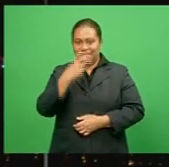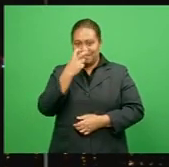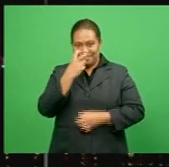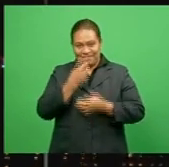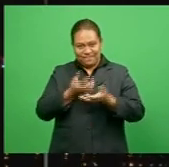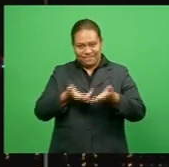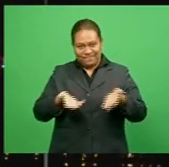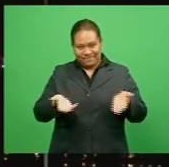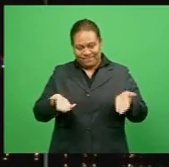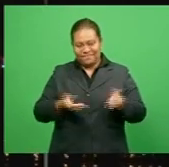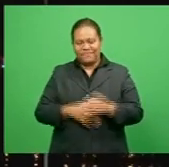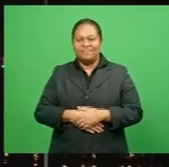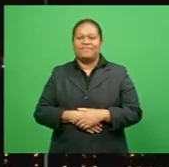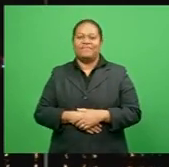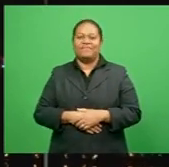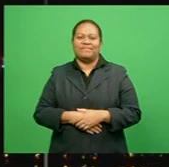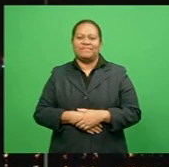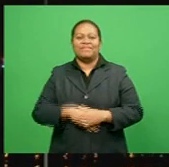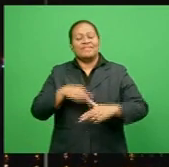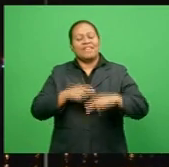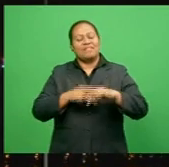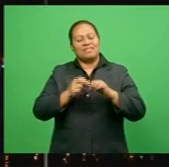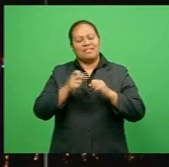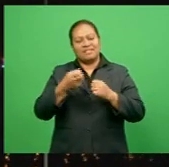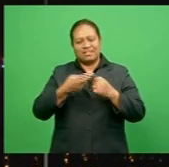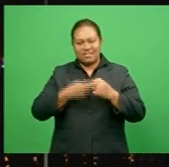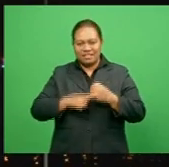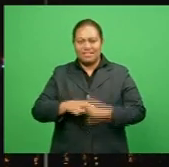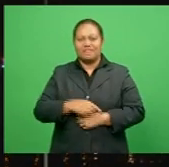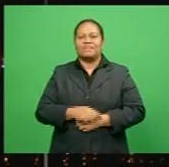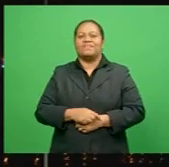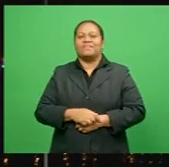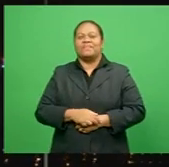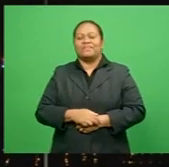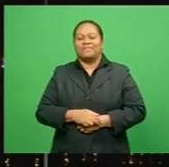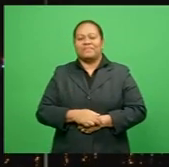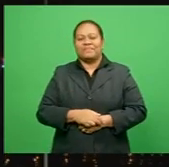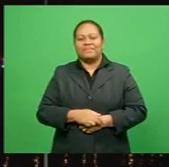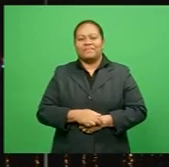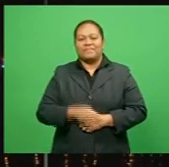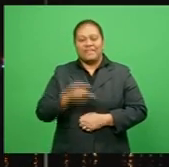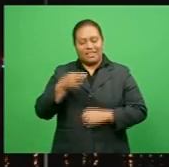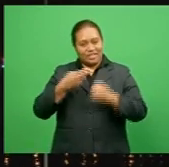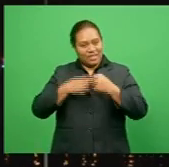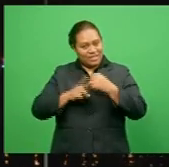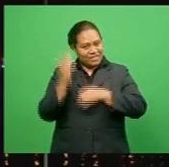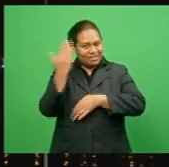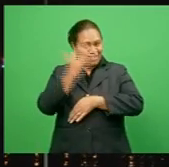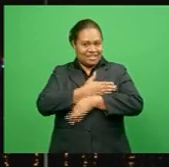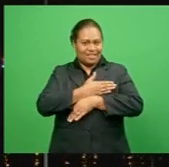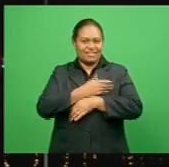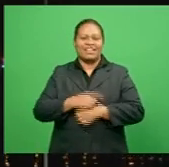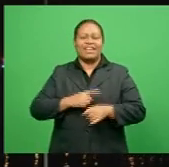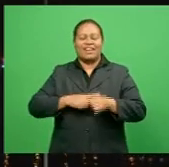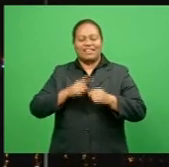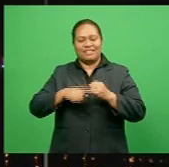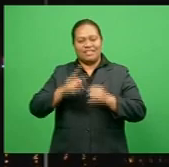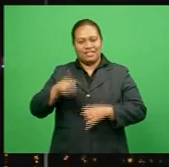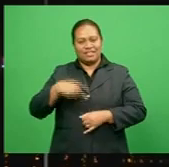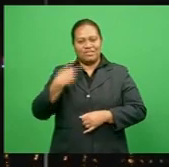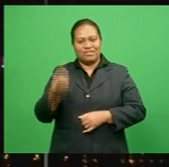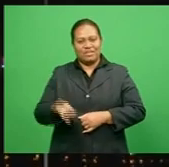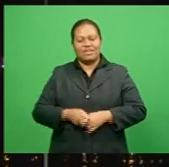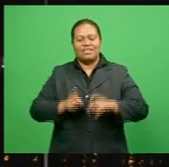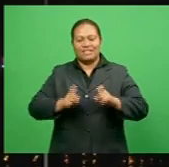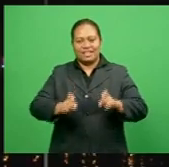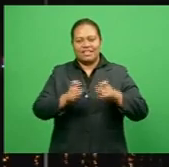fbcnews@fbc.com.fj, via Facebook page FBC News and our Twitter page at FBC_news. That's your news for tonight. Until tomorrow from the team